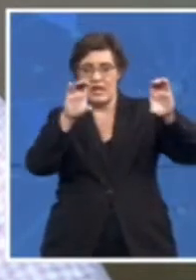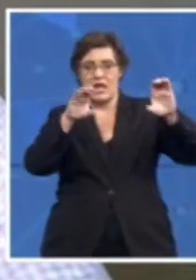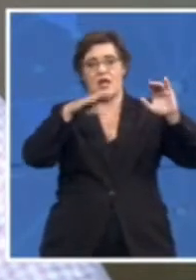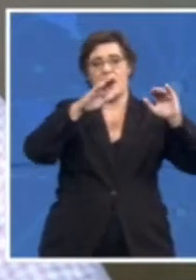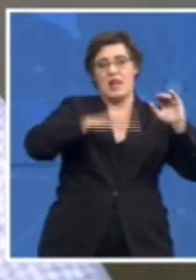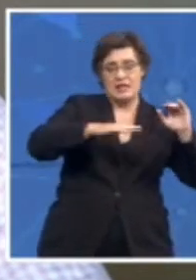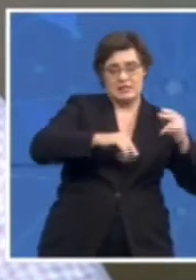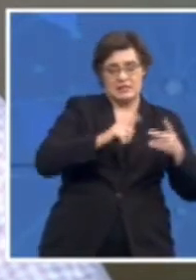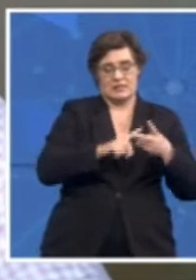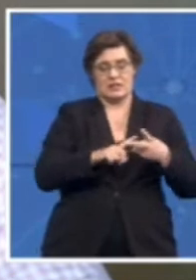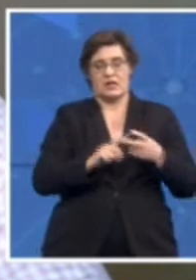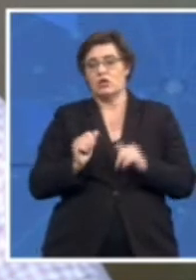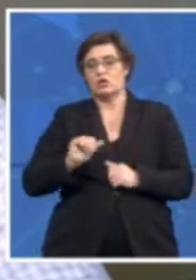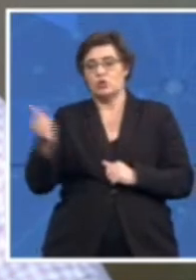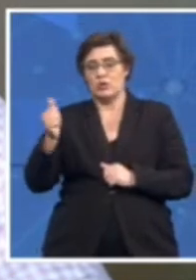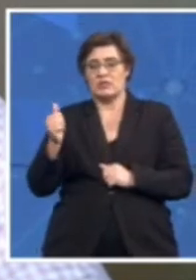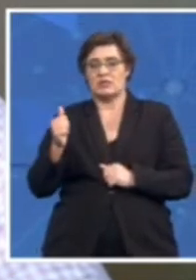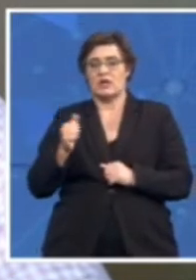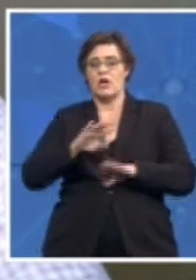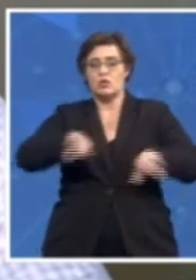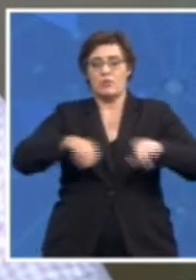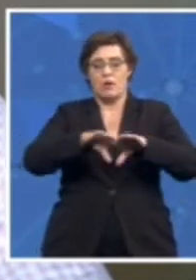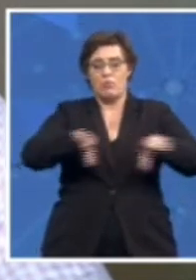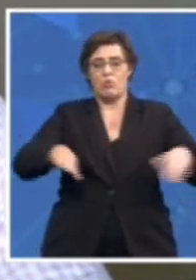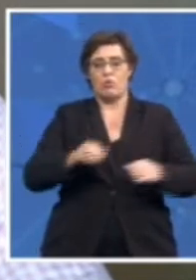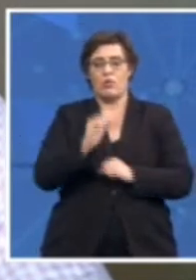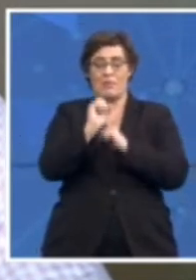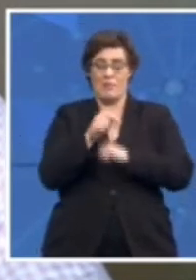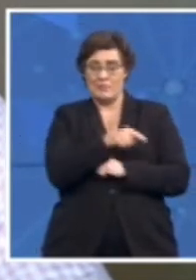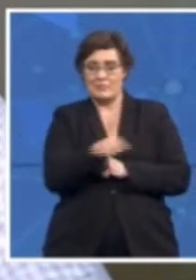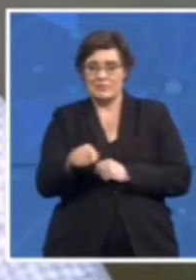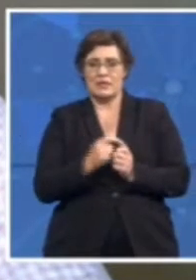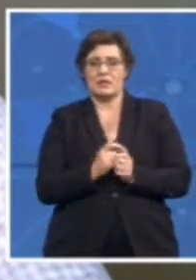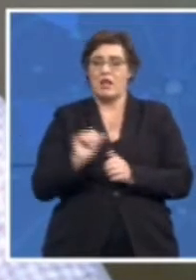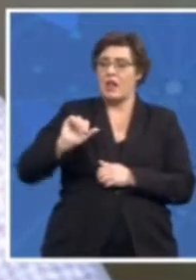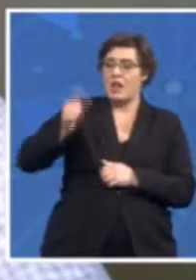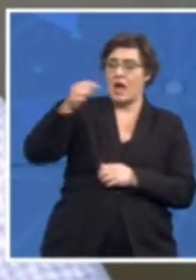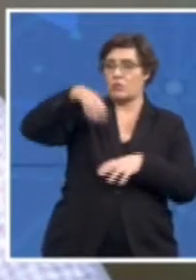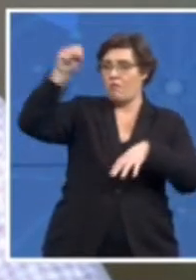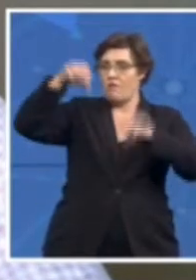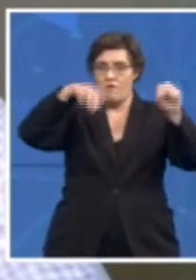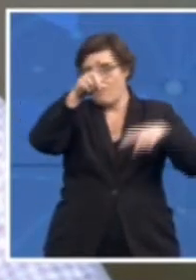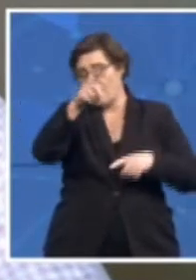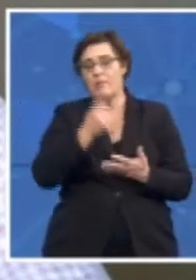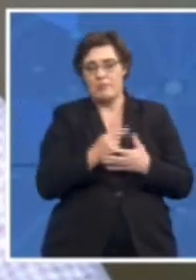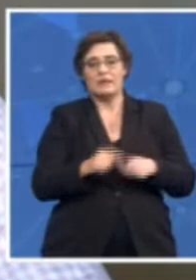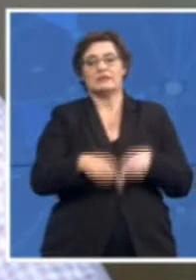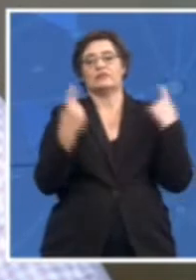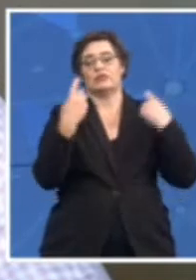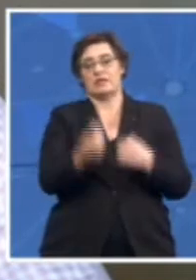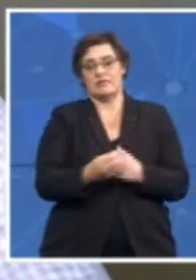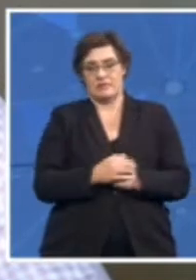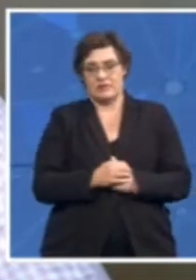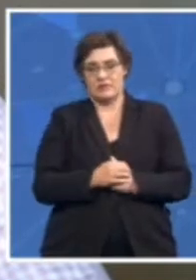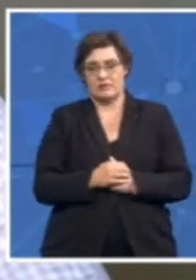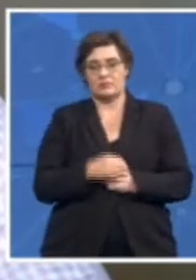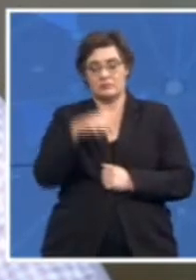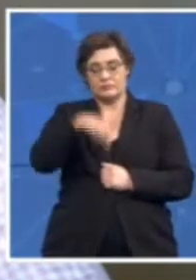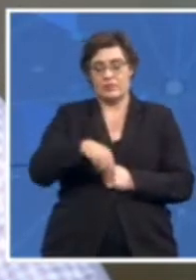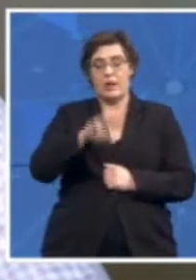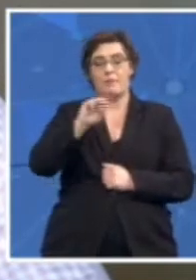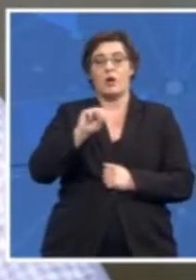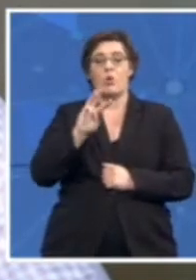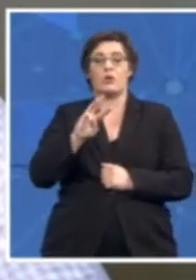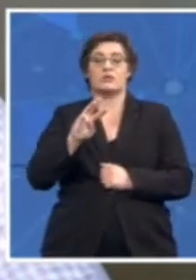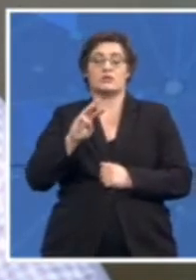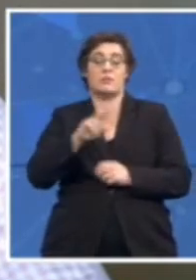lights, really does make a difference. Here at Megawatt Park, we're also changing our